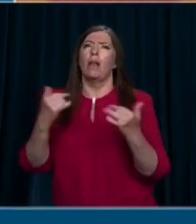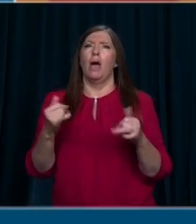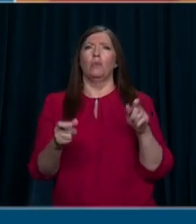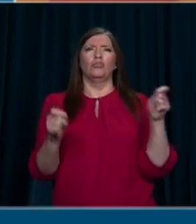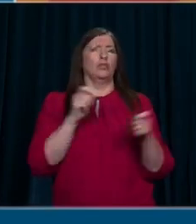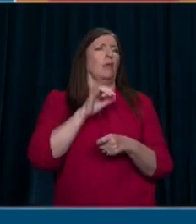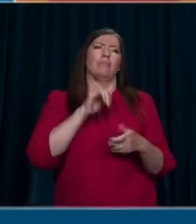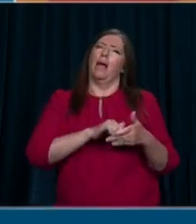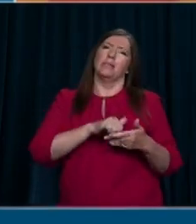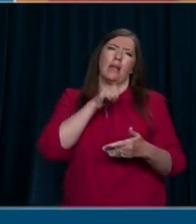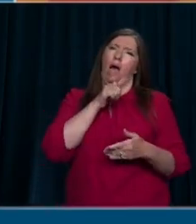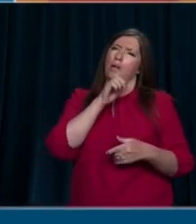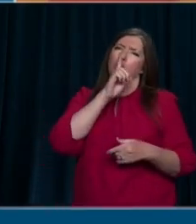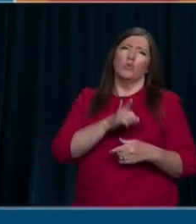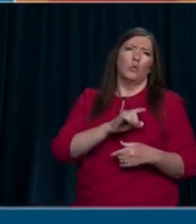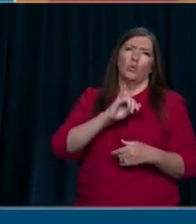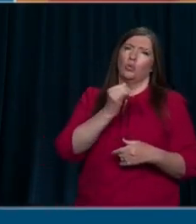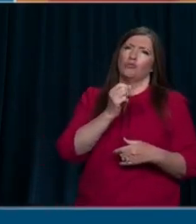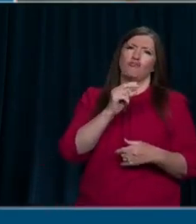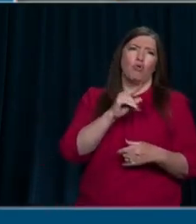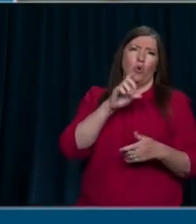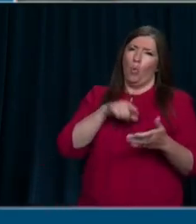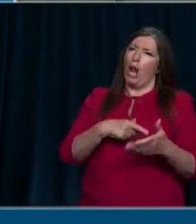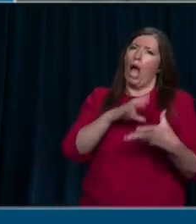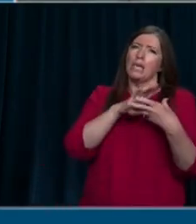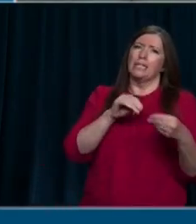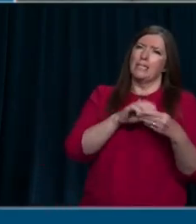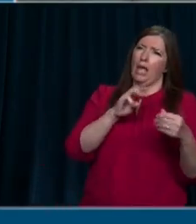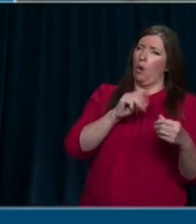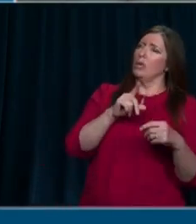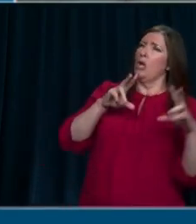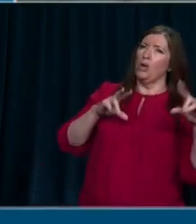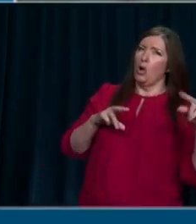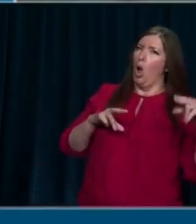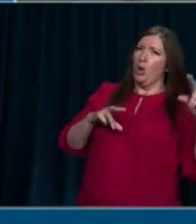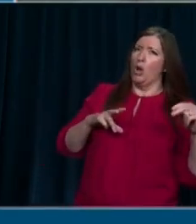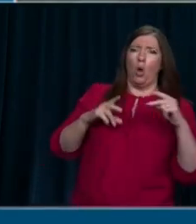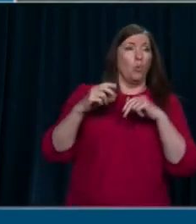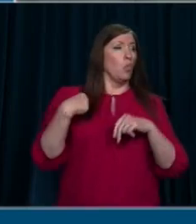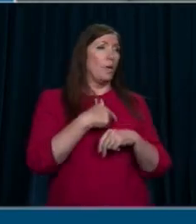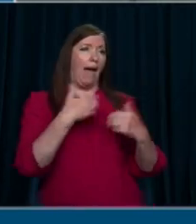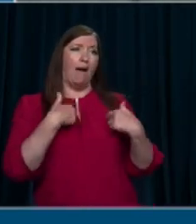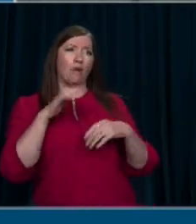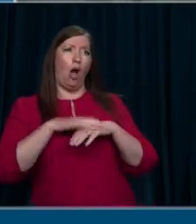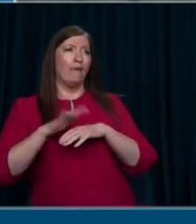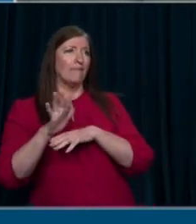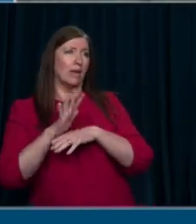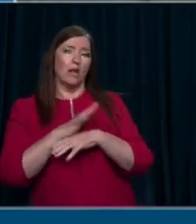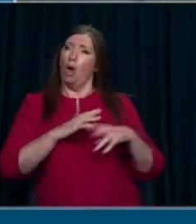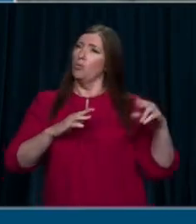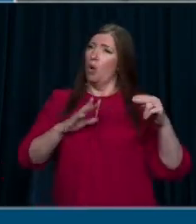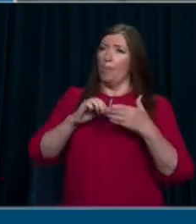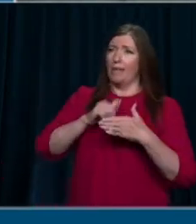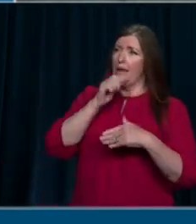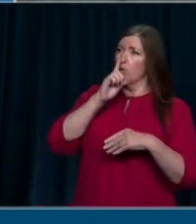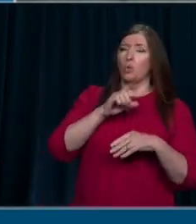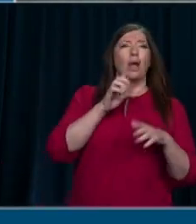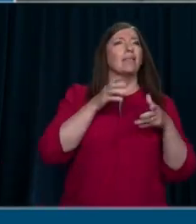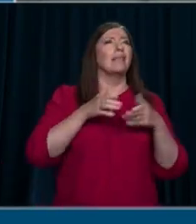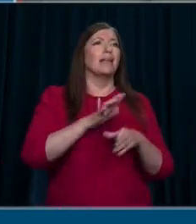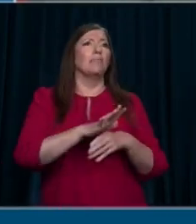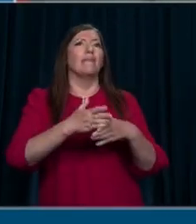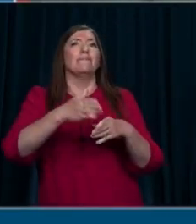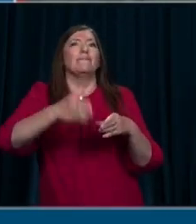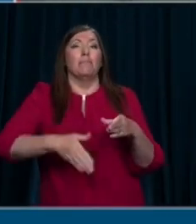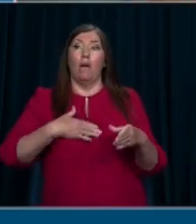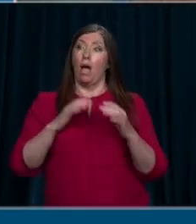send it out. That's just not true. Jerome. Well, it is true. I got it on video. Let him finish it on video. No, you're not going to do it. Go ahead. It's on video. Let him finish a minute, and I'll share it